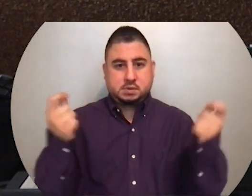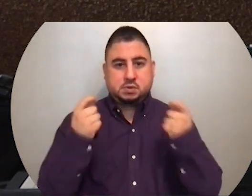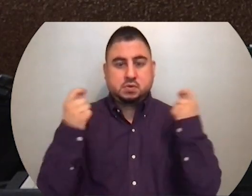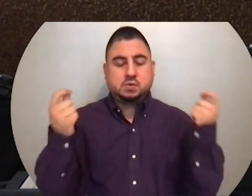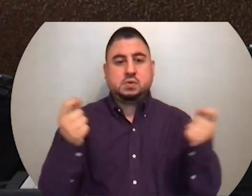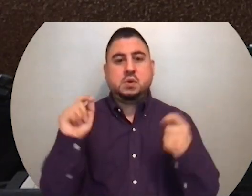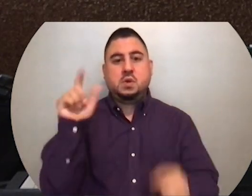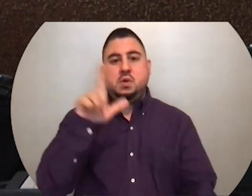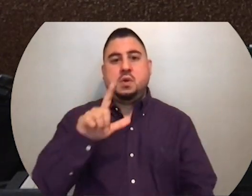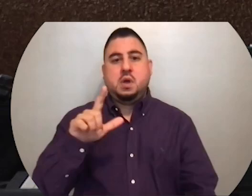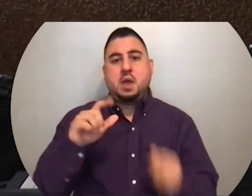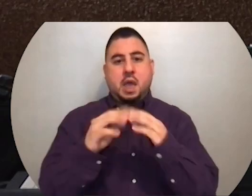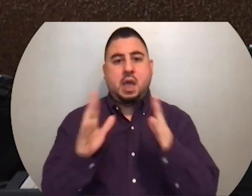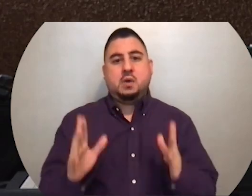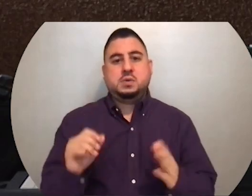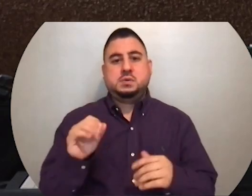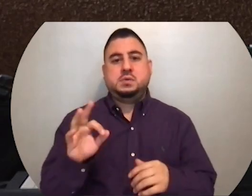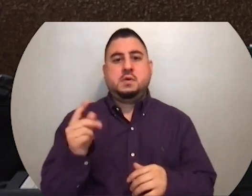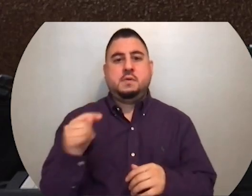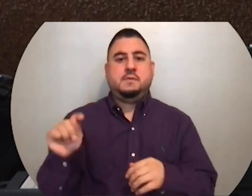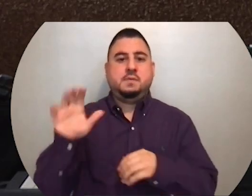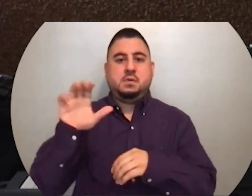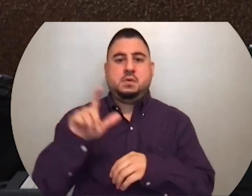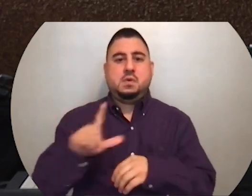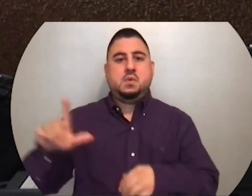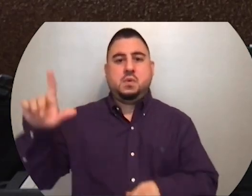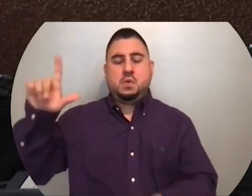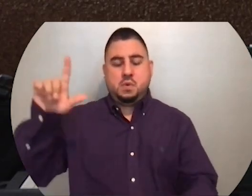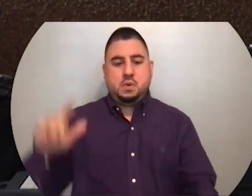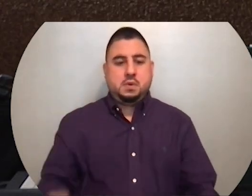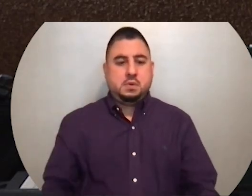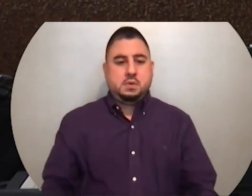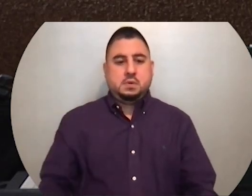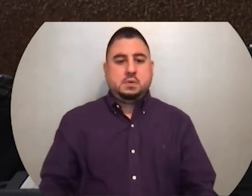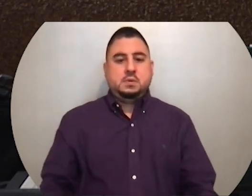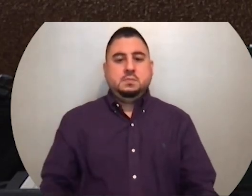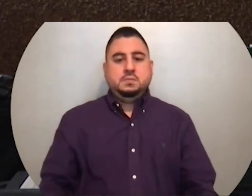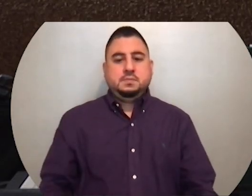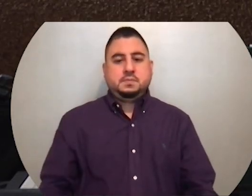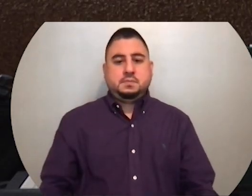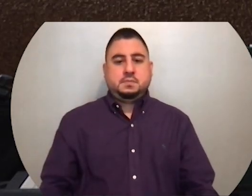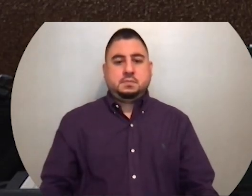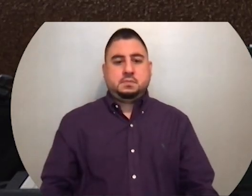rejoicing to the house of the Lord.